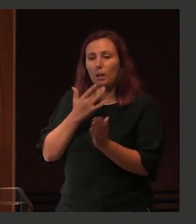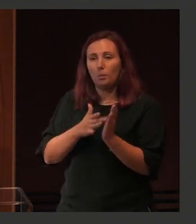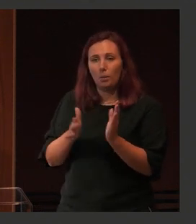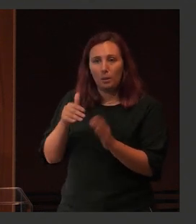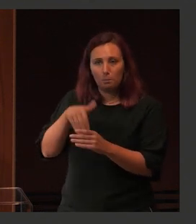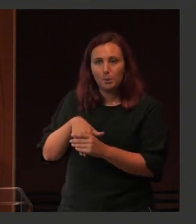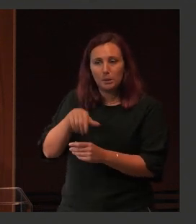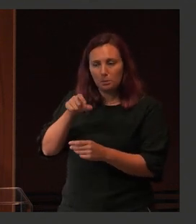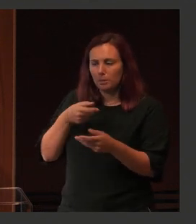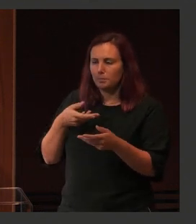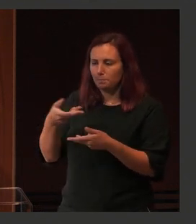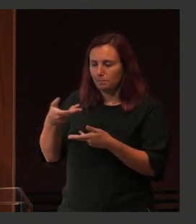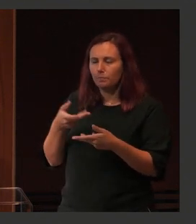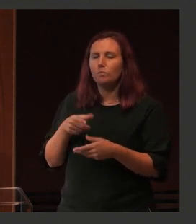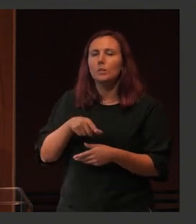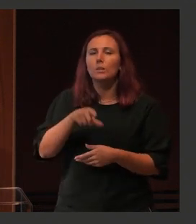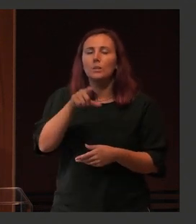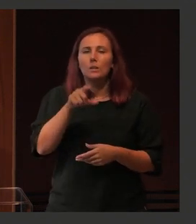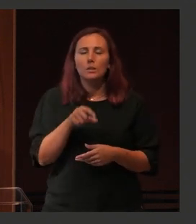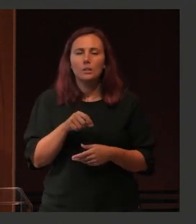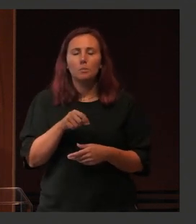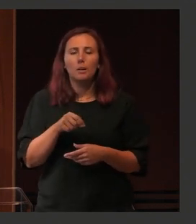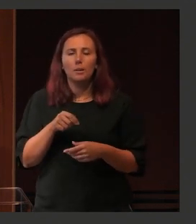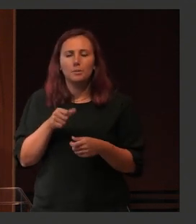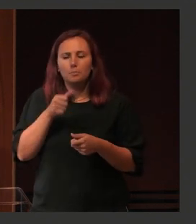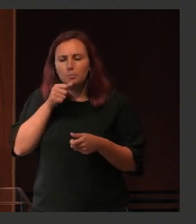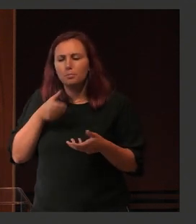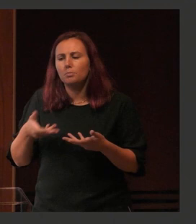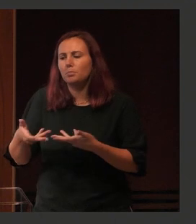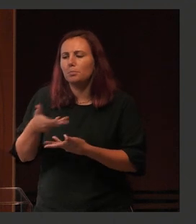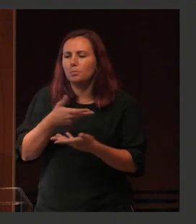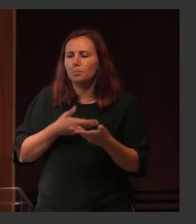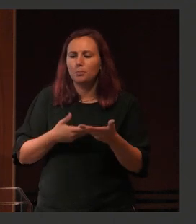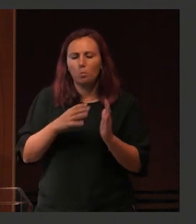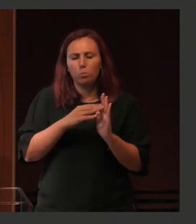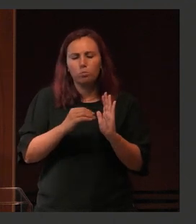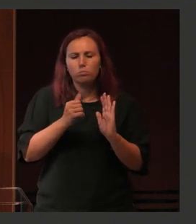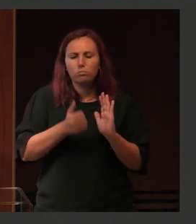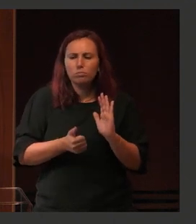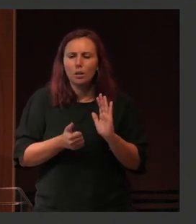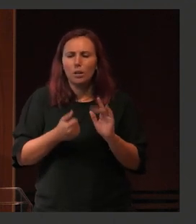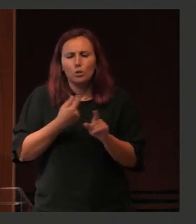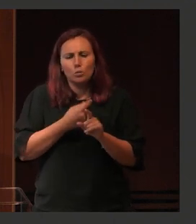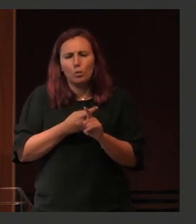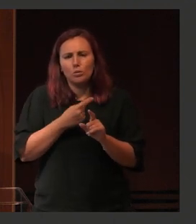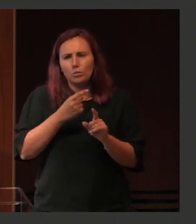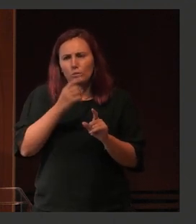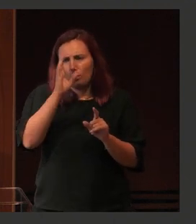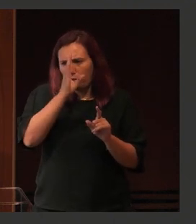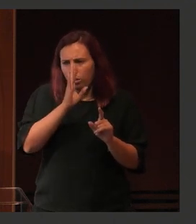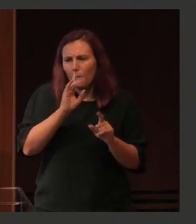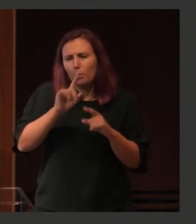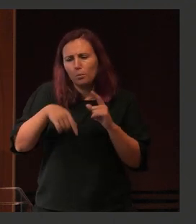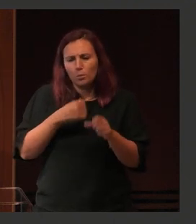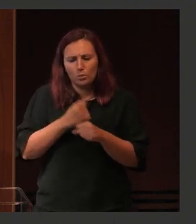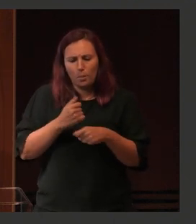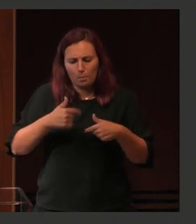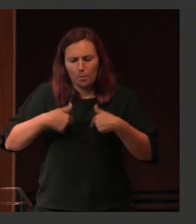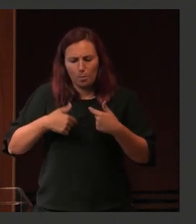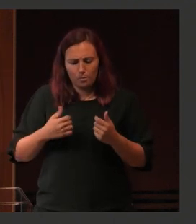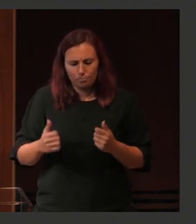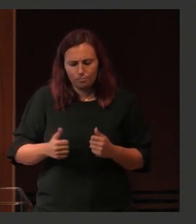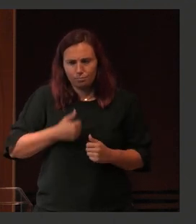good teacher should share best practice for their knowledge in order to improve the work, their work, and also the